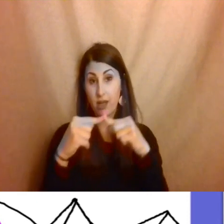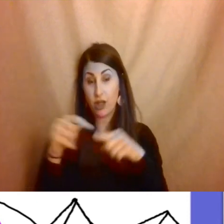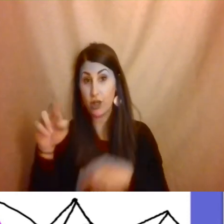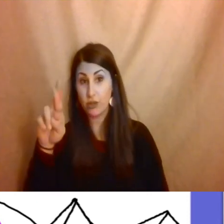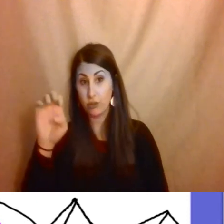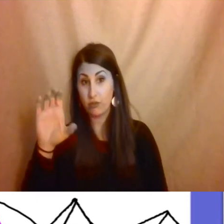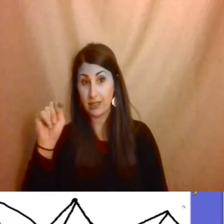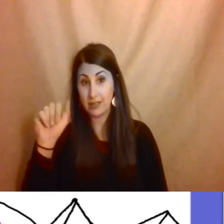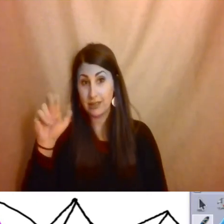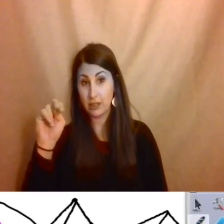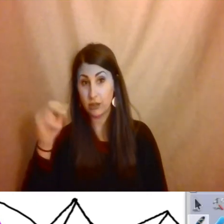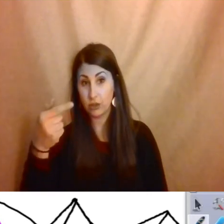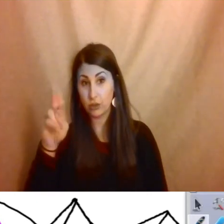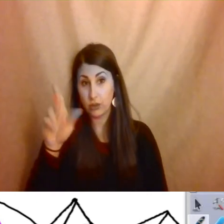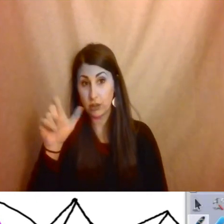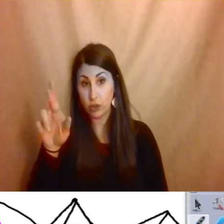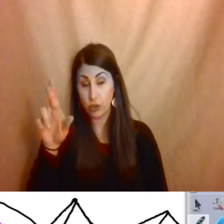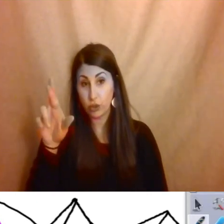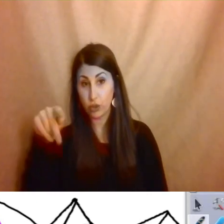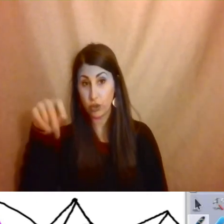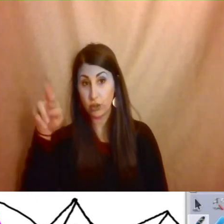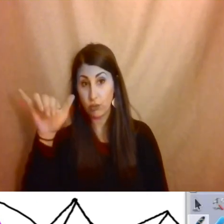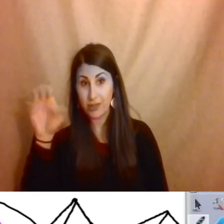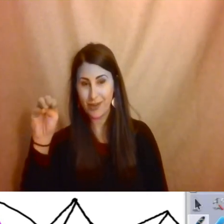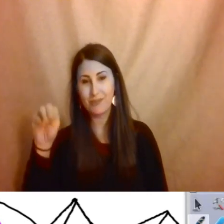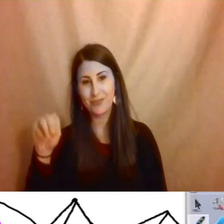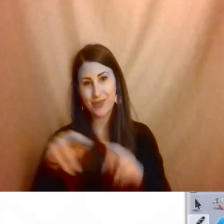bottom. All right, so next slide.